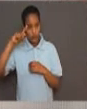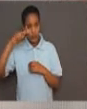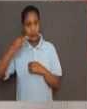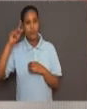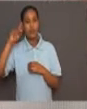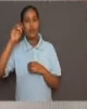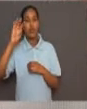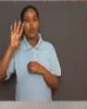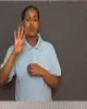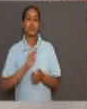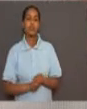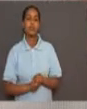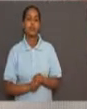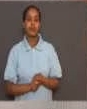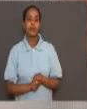phosphate?